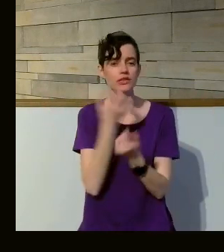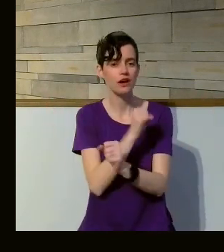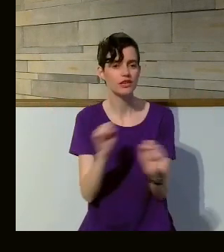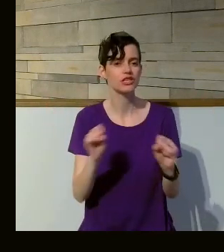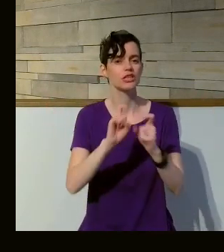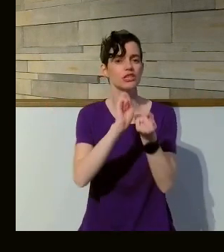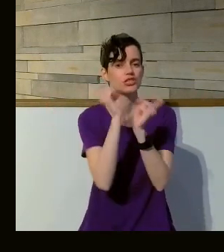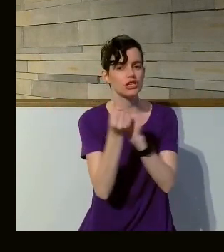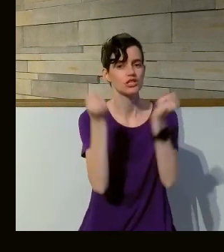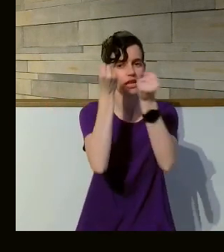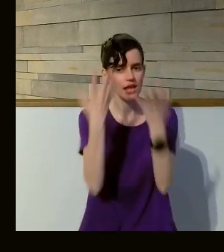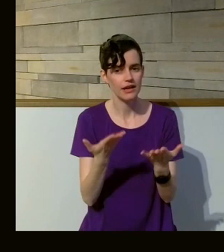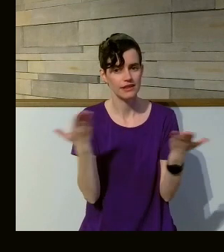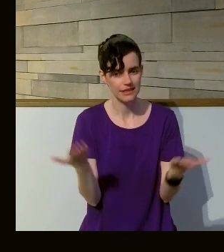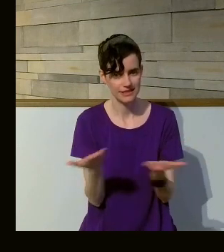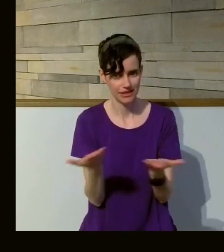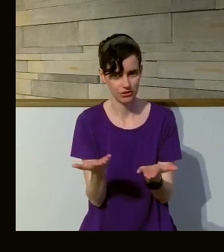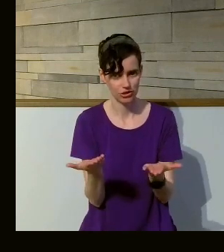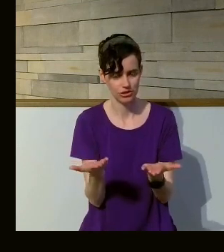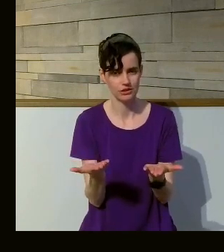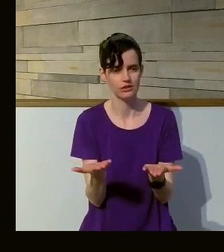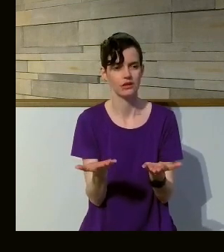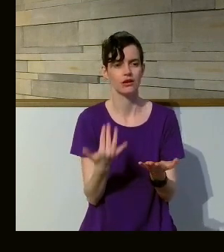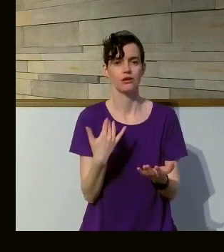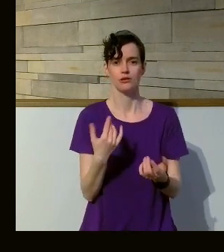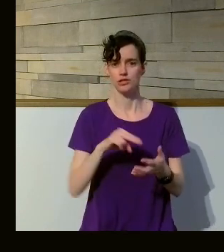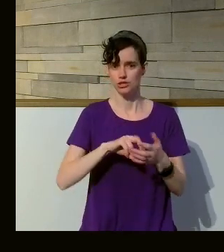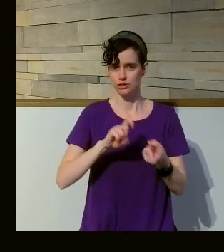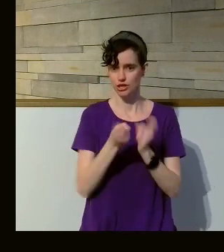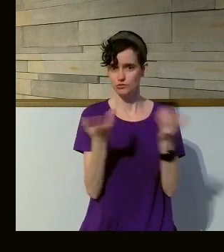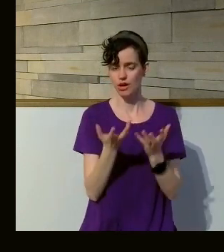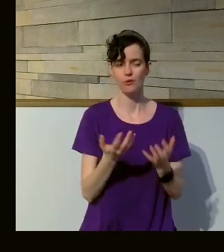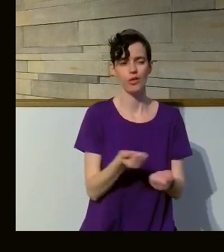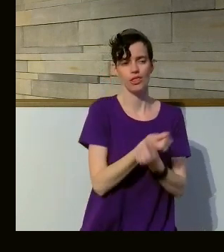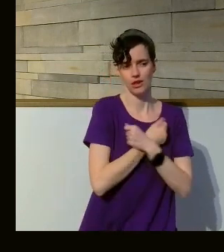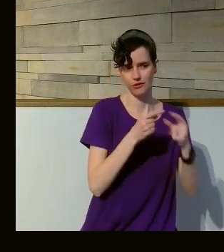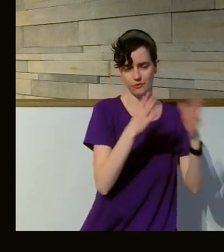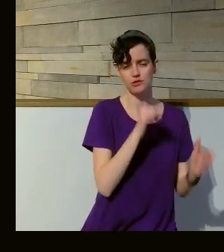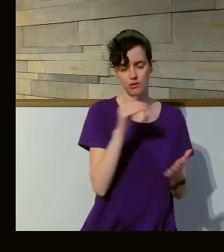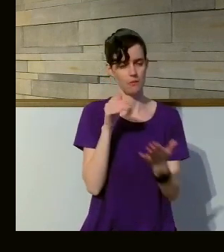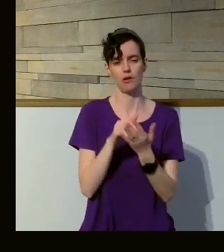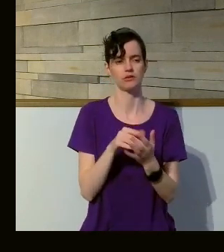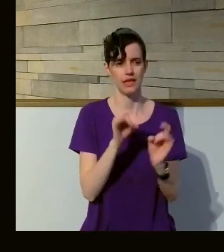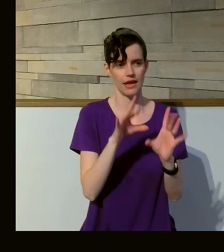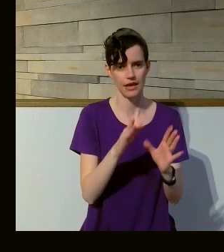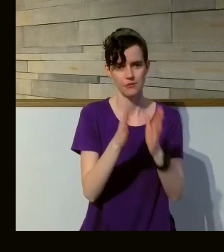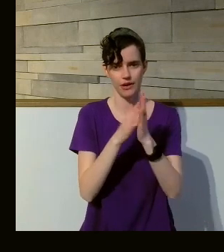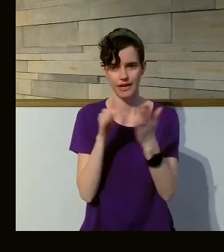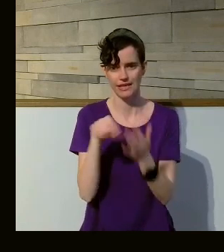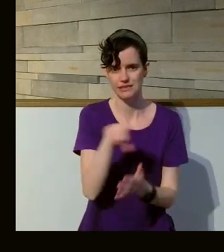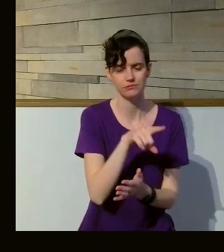many things in this world. And one of the things that changed is that we love our enemies. We don't oppose them. We don't hate them. We don't pray against